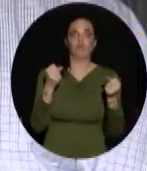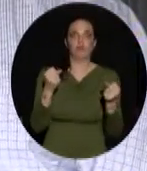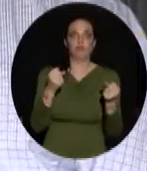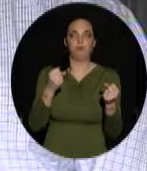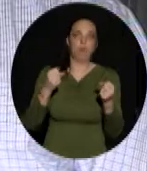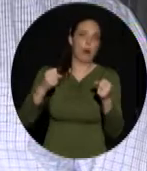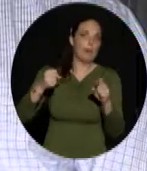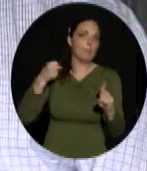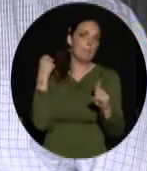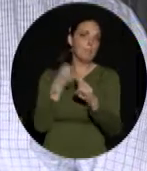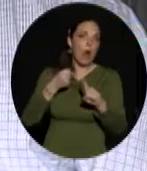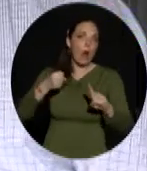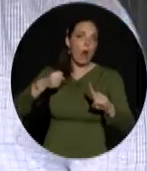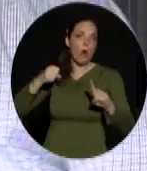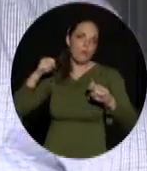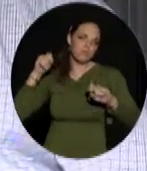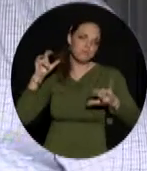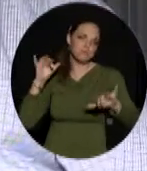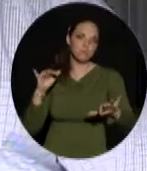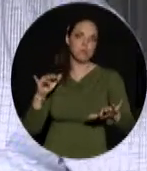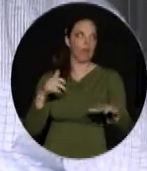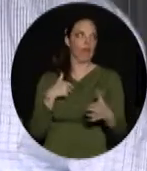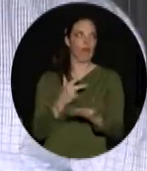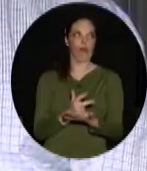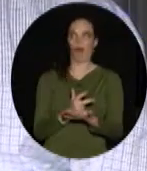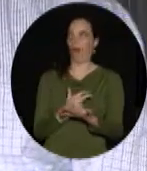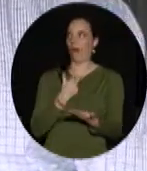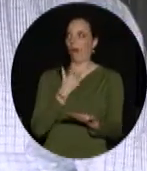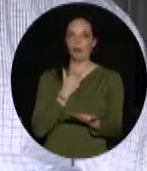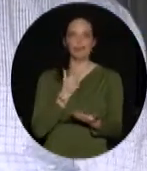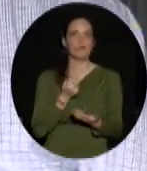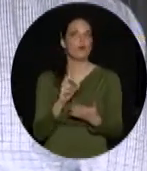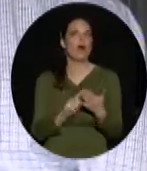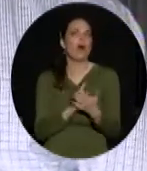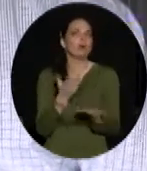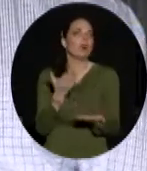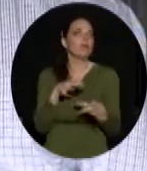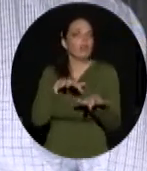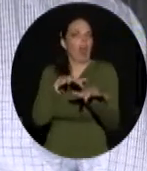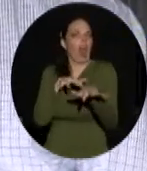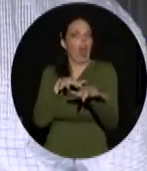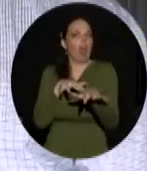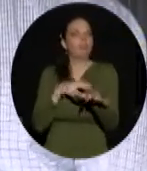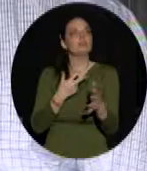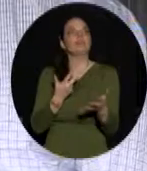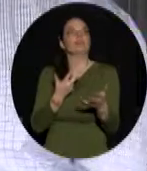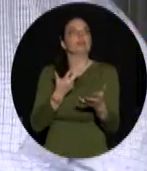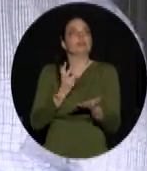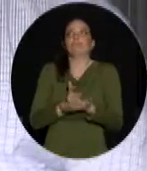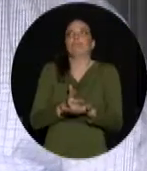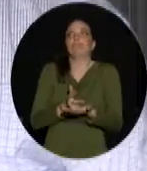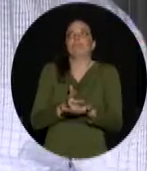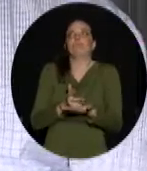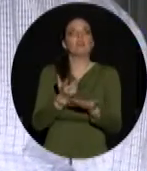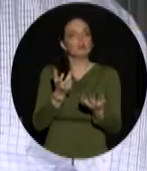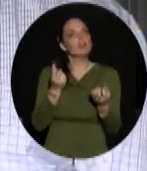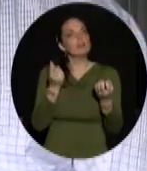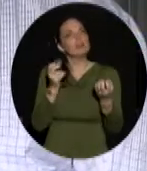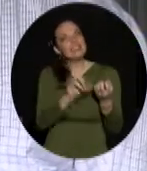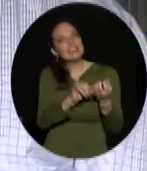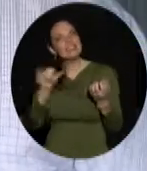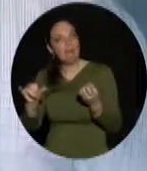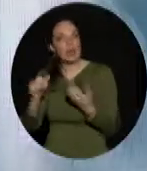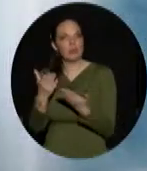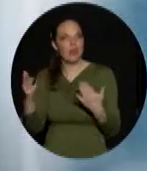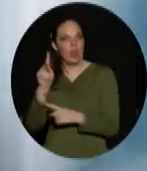storm strikes, and you may have to stay in your car for a few hours or may get stuck in traffic or things like that. You certainly want to have a lot of those same items in your